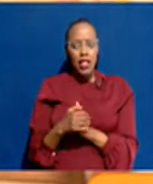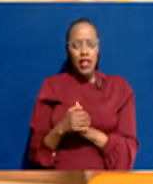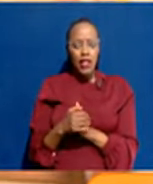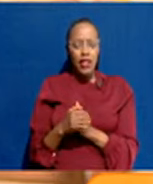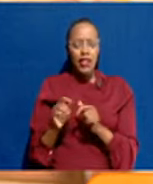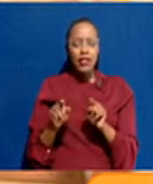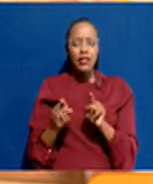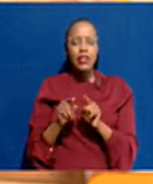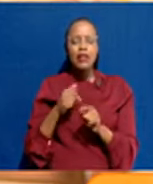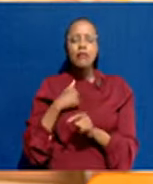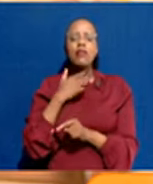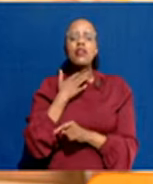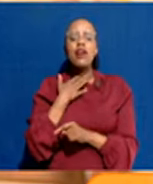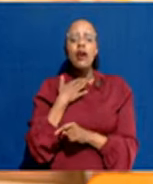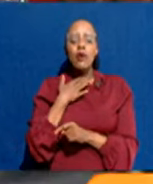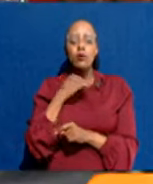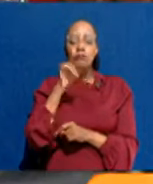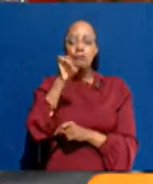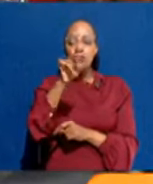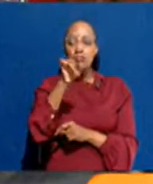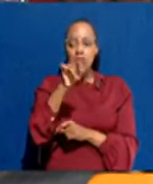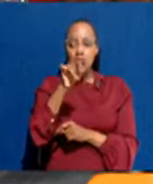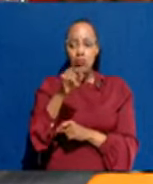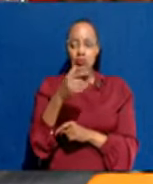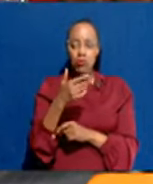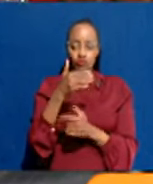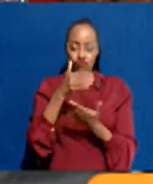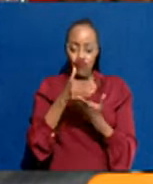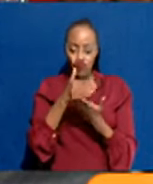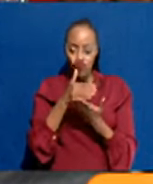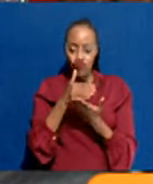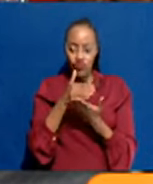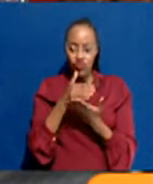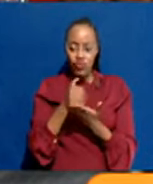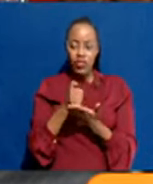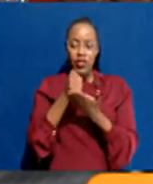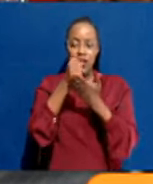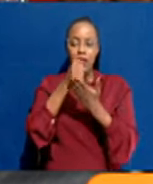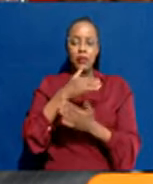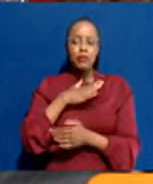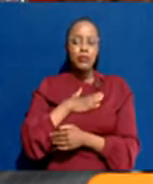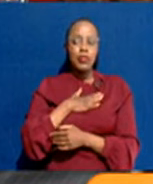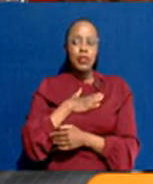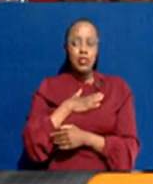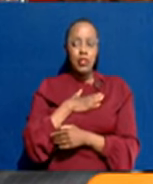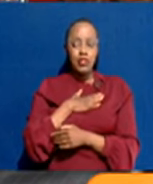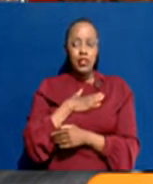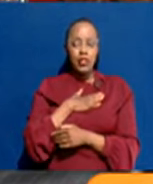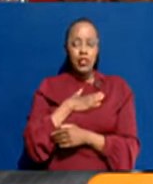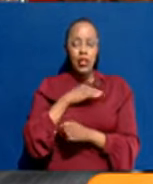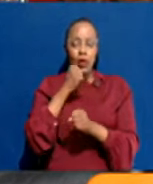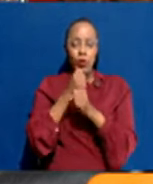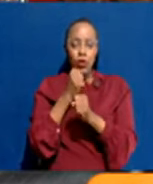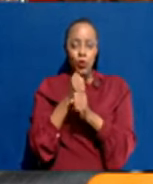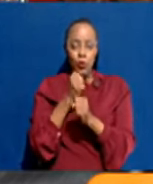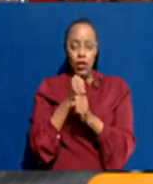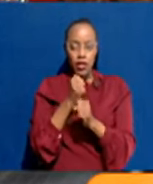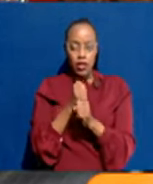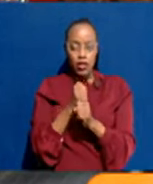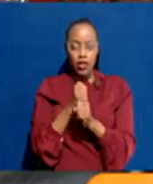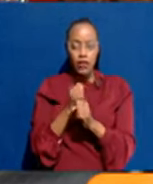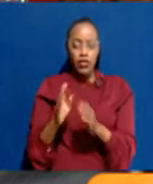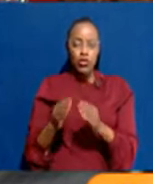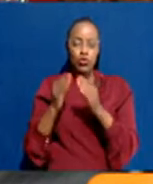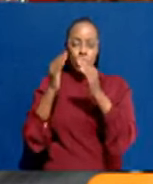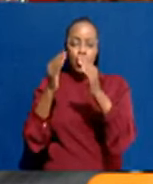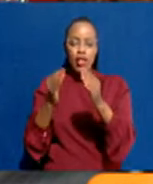I want you to, you know, really help me in as we work to deliver